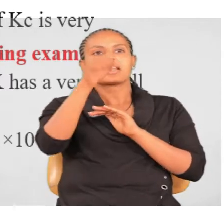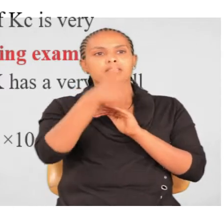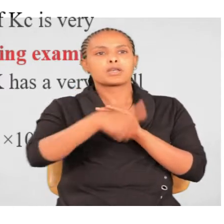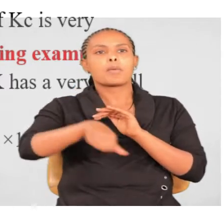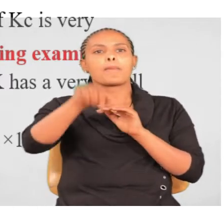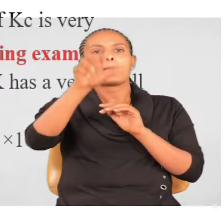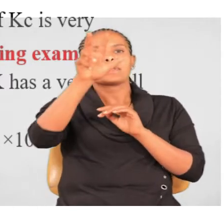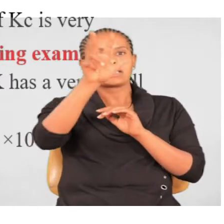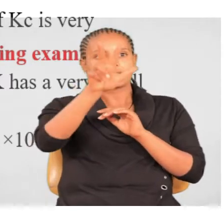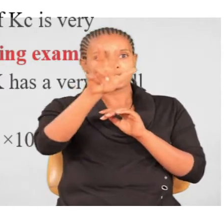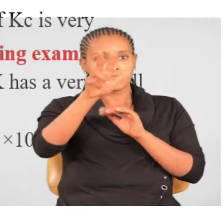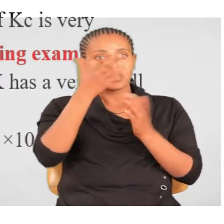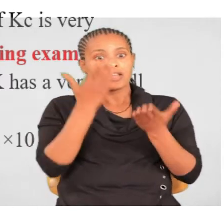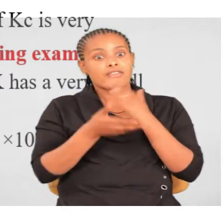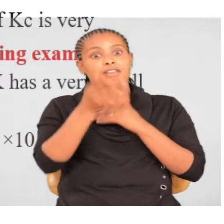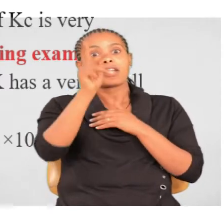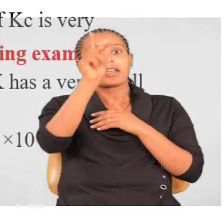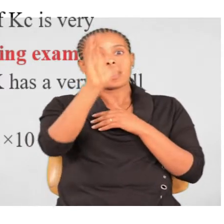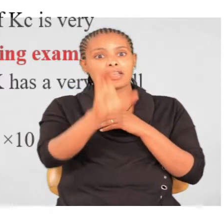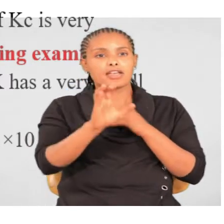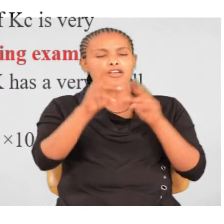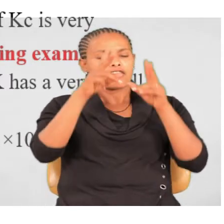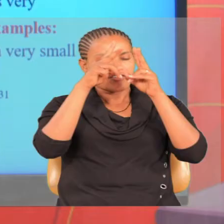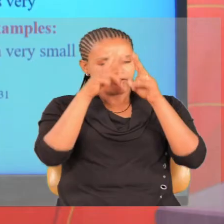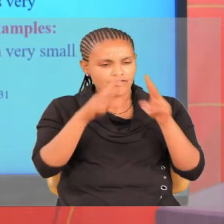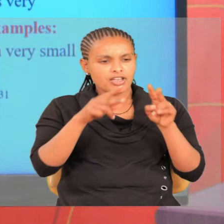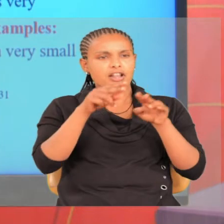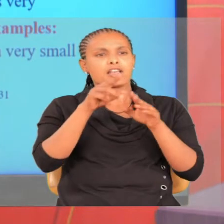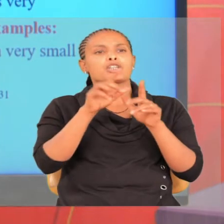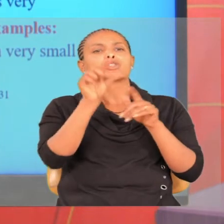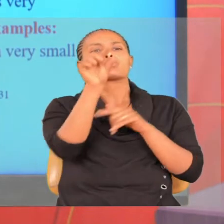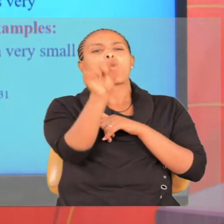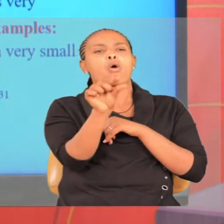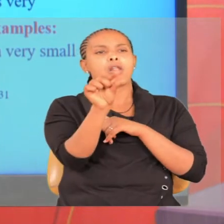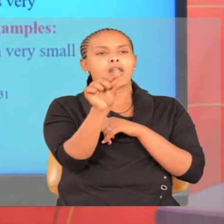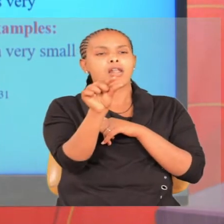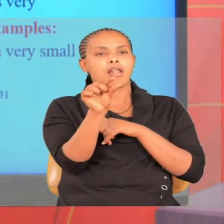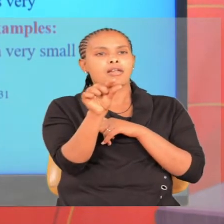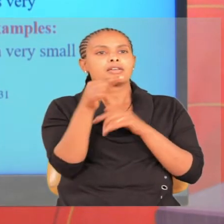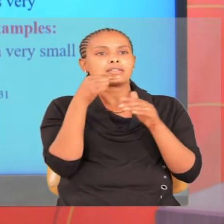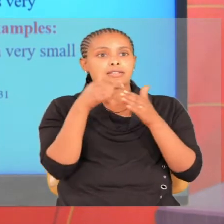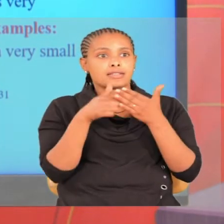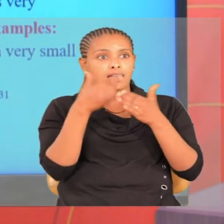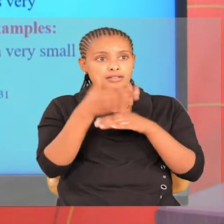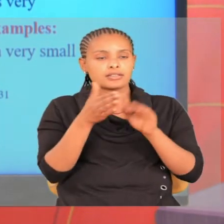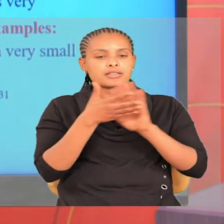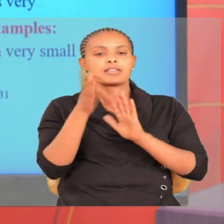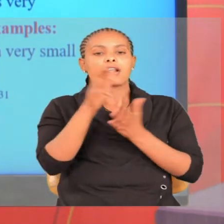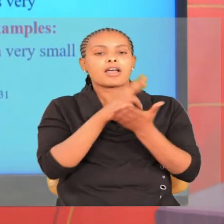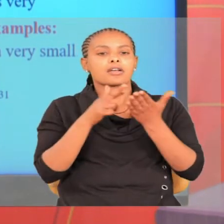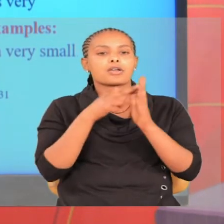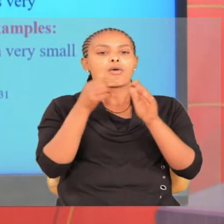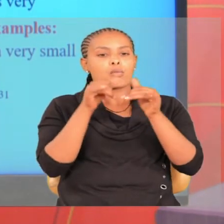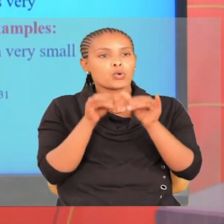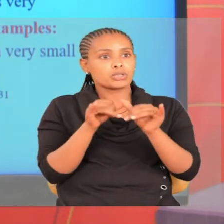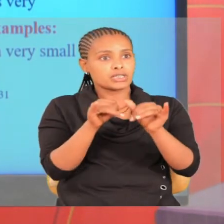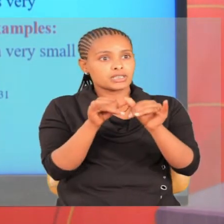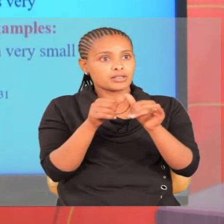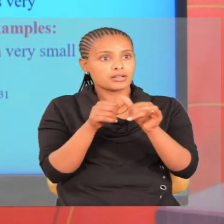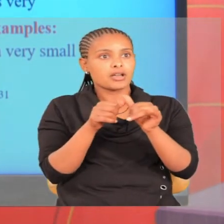3, or if Kc is very small, then the reaction